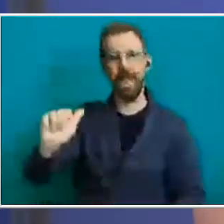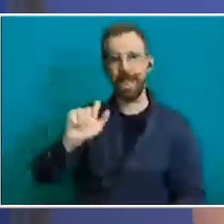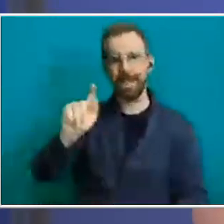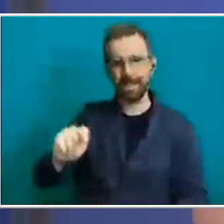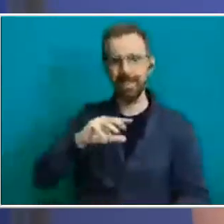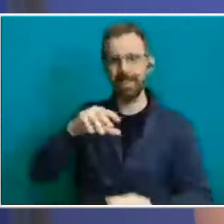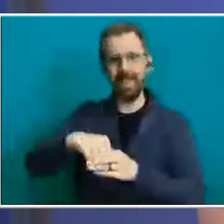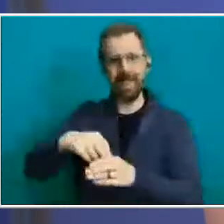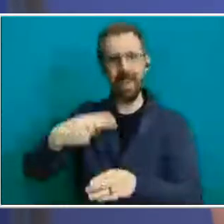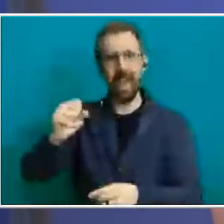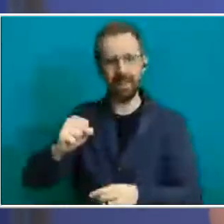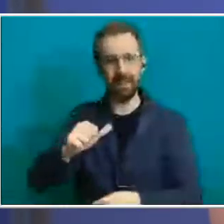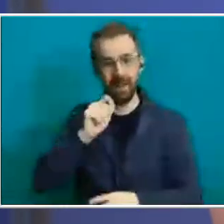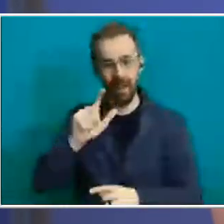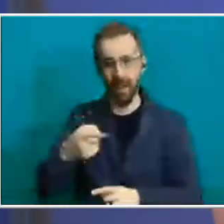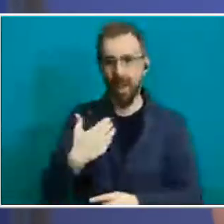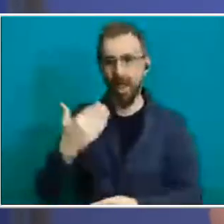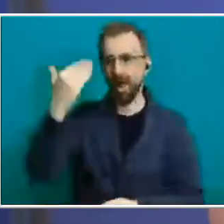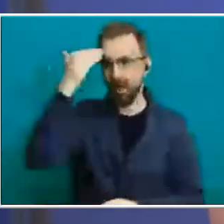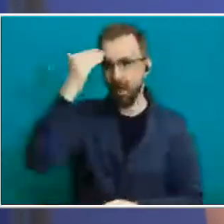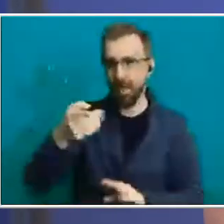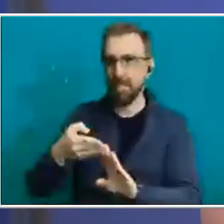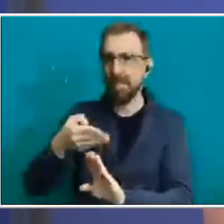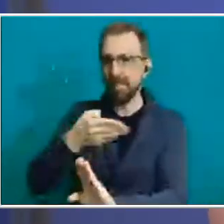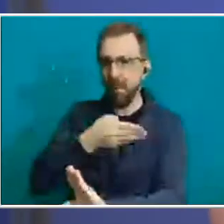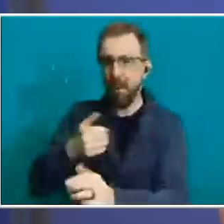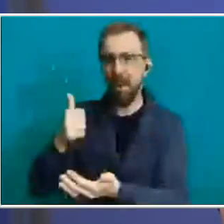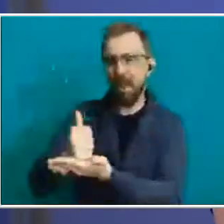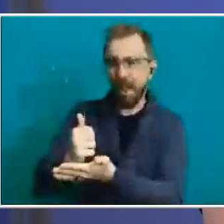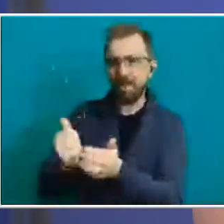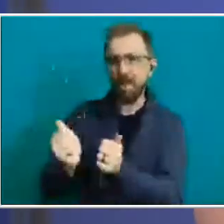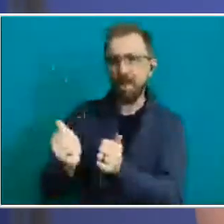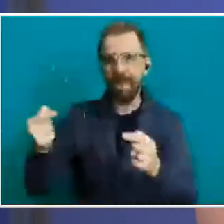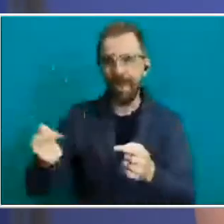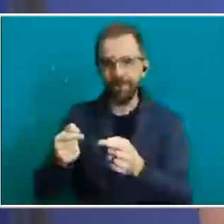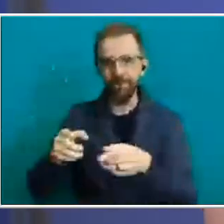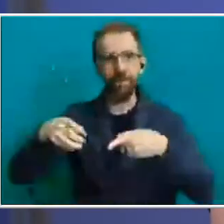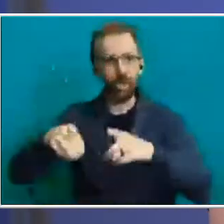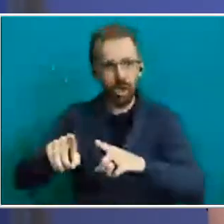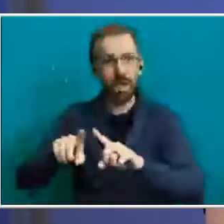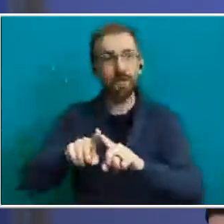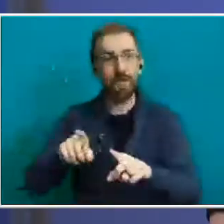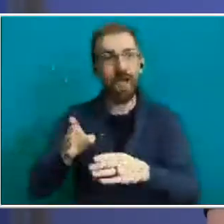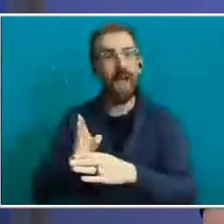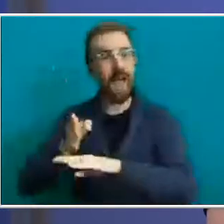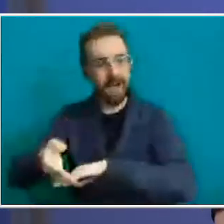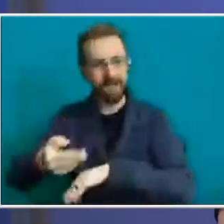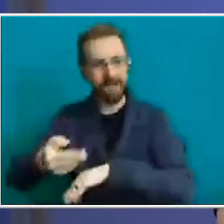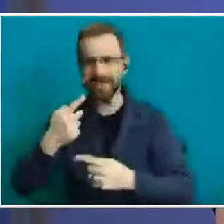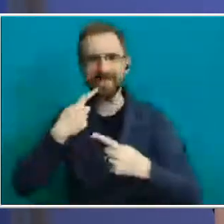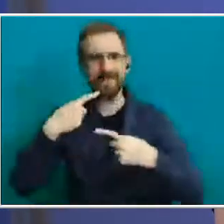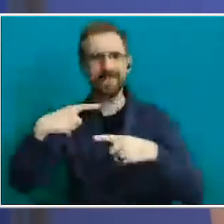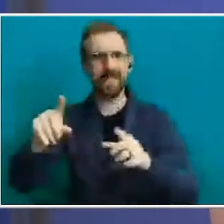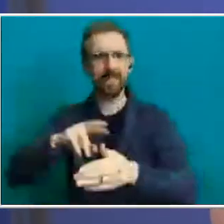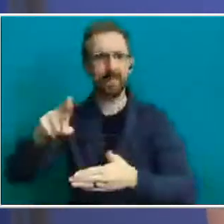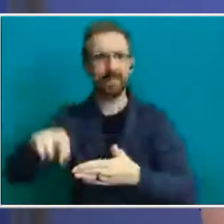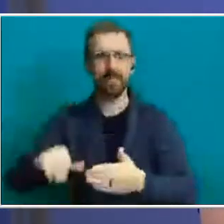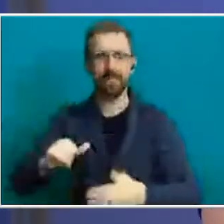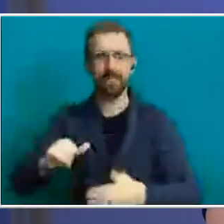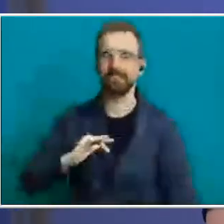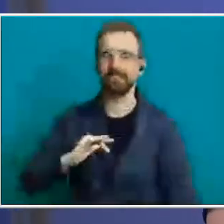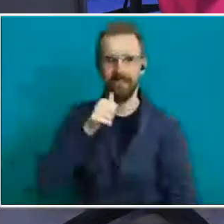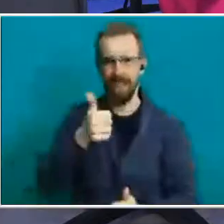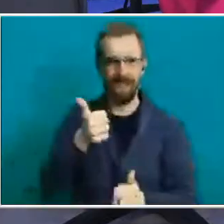do I get to know them beforehand, get to help them with their injury during, but get to see the successful outcome. So that's pretty unique that not every profession